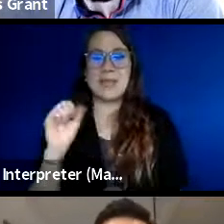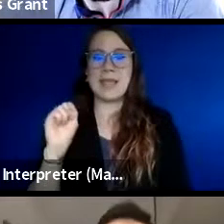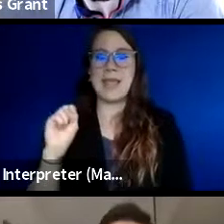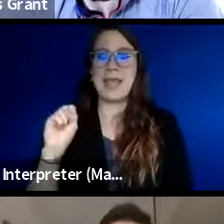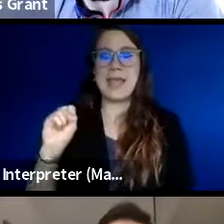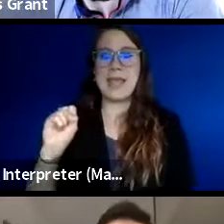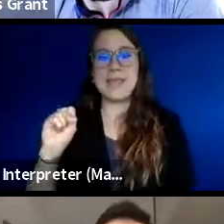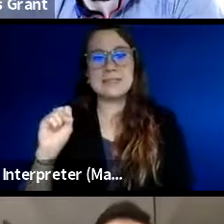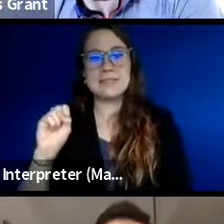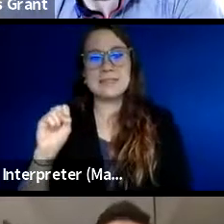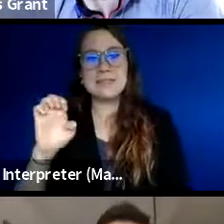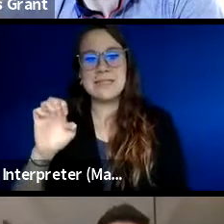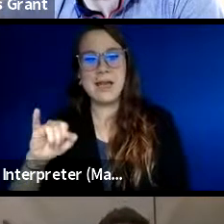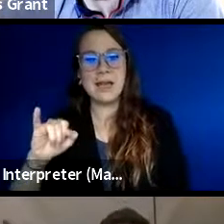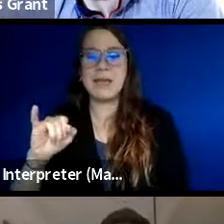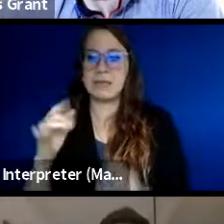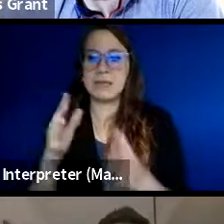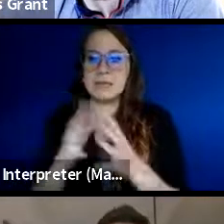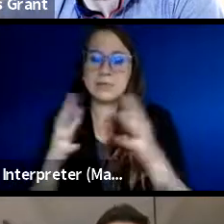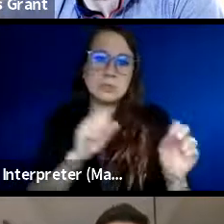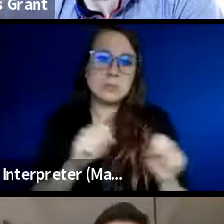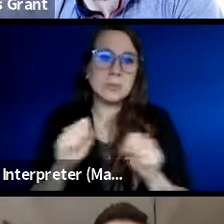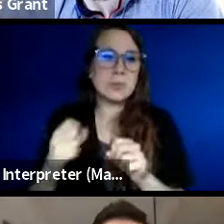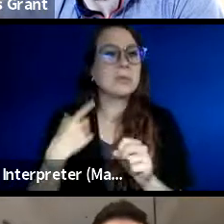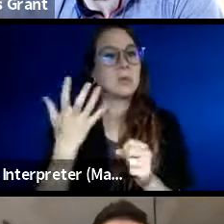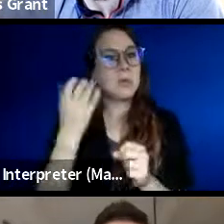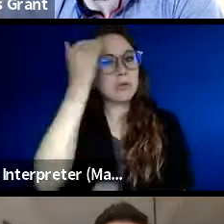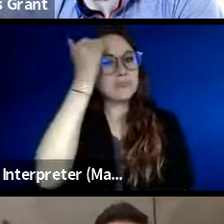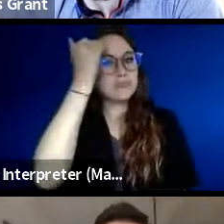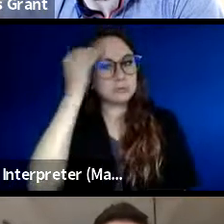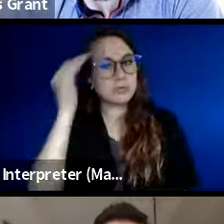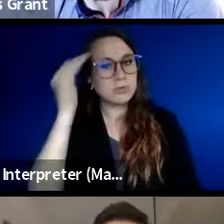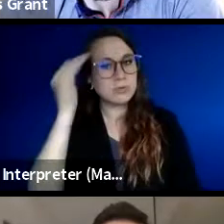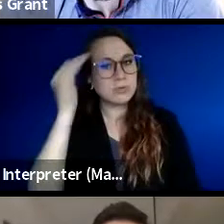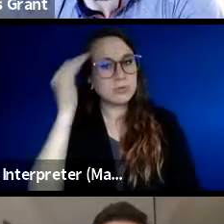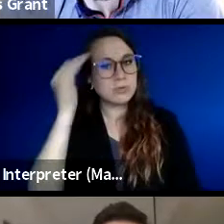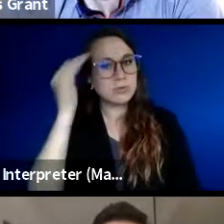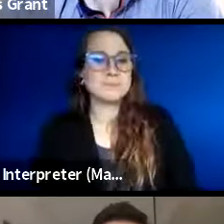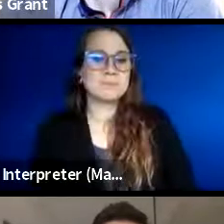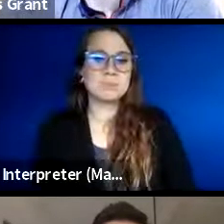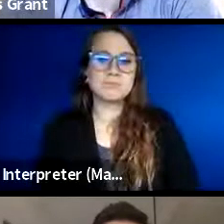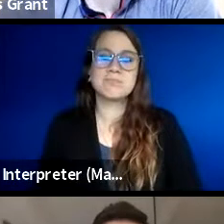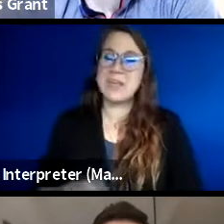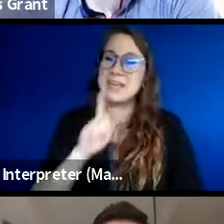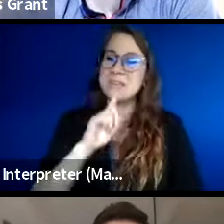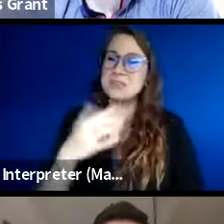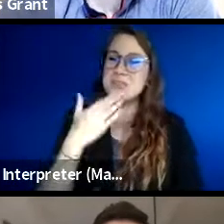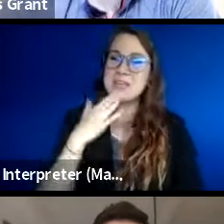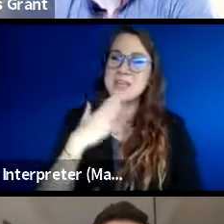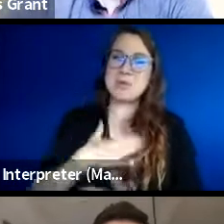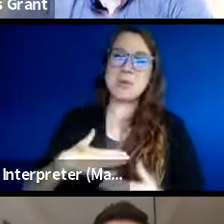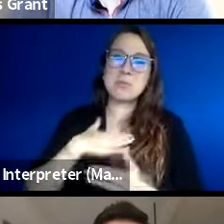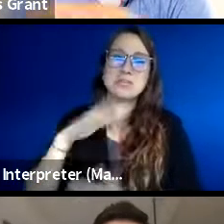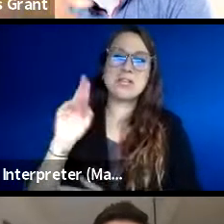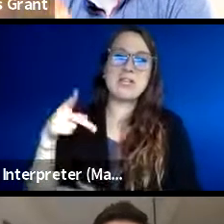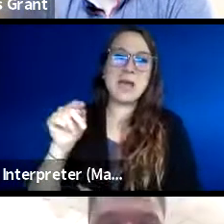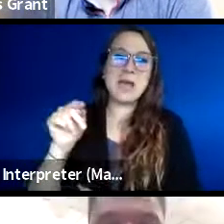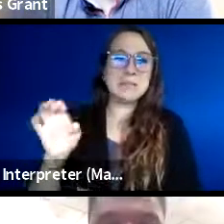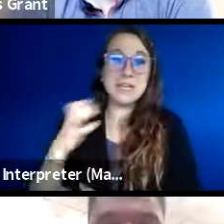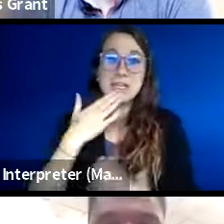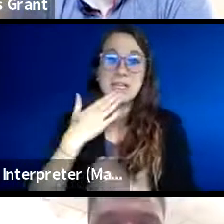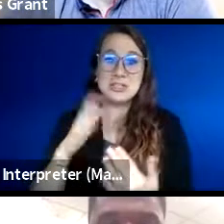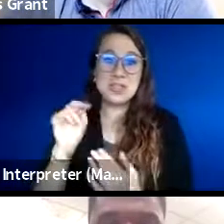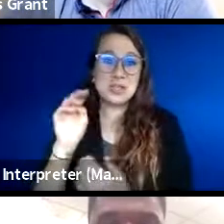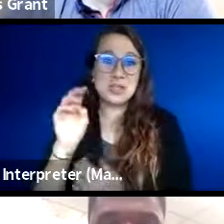that. So I want you to be aware of that one. And thank you. Sure. Thank you. We appreciate the update. And it's good news to hear